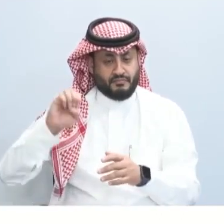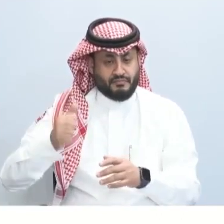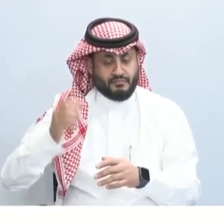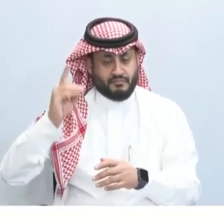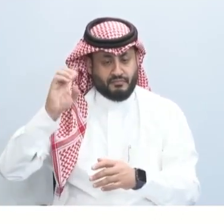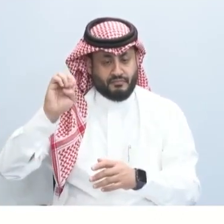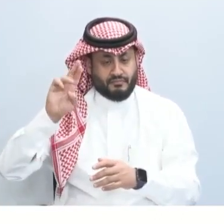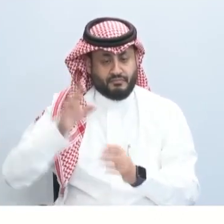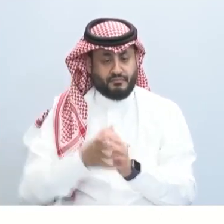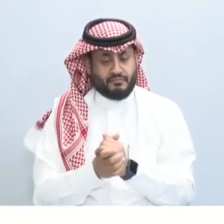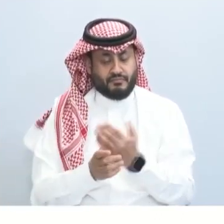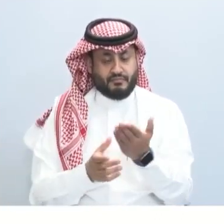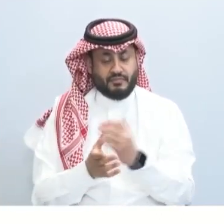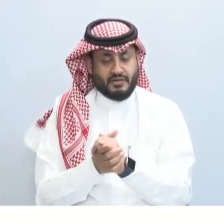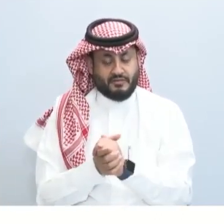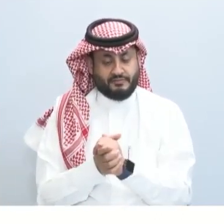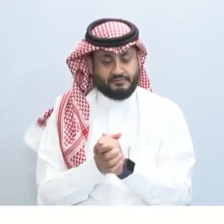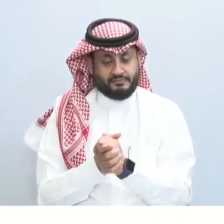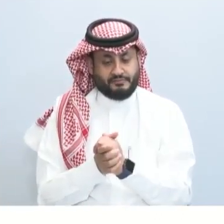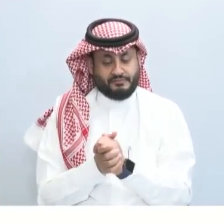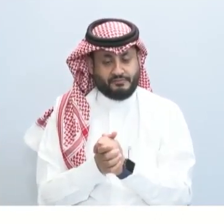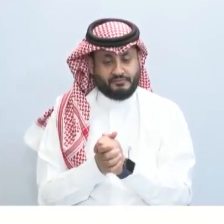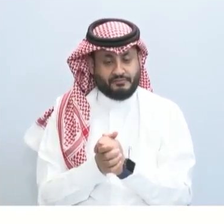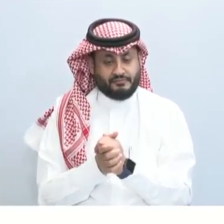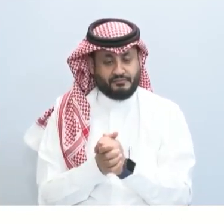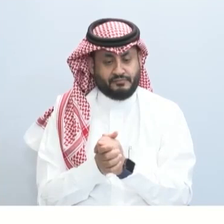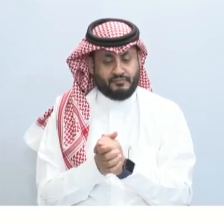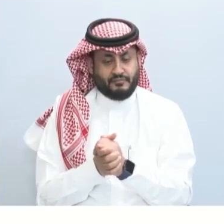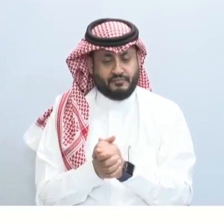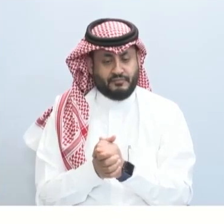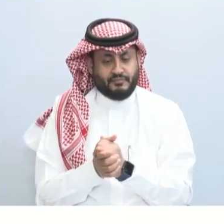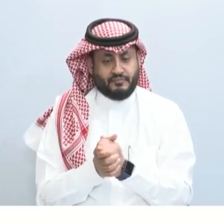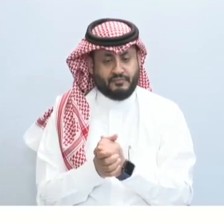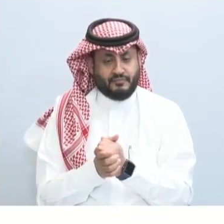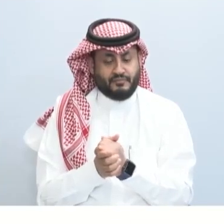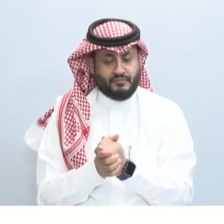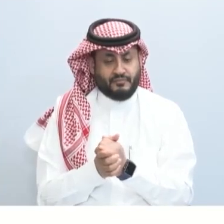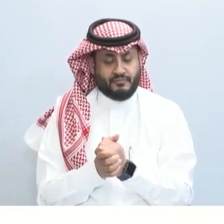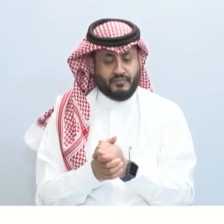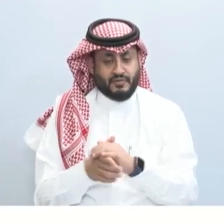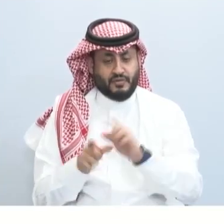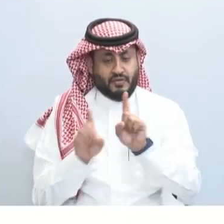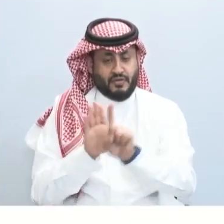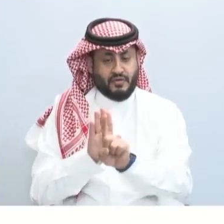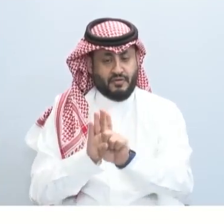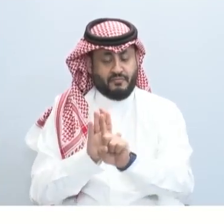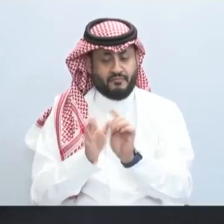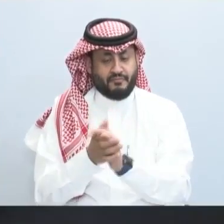which is the second one. Leader, which means an animal, either a fish or a bird, be at the top or at